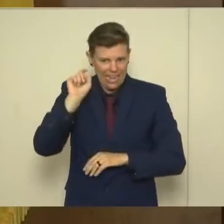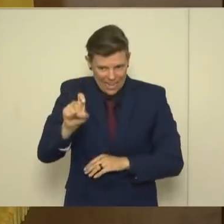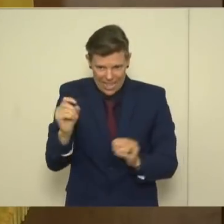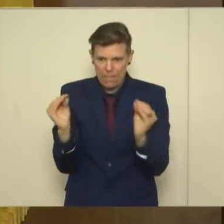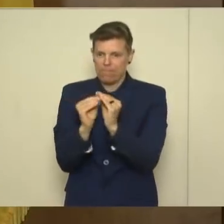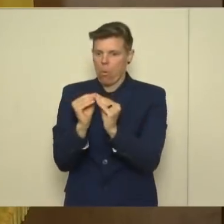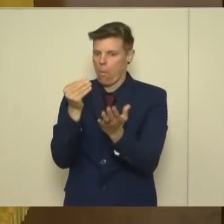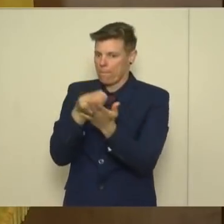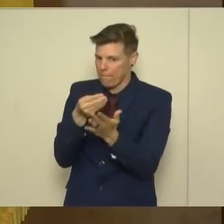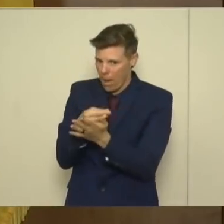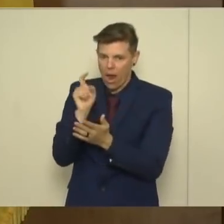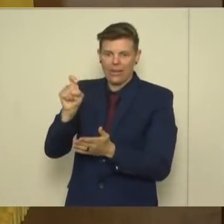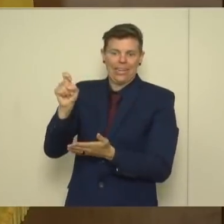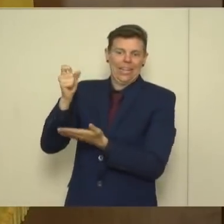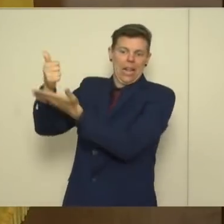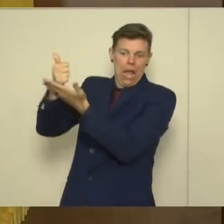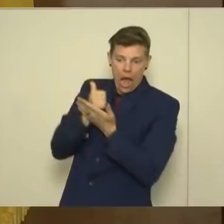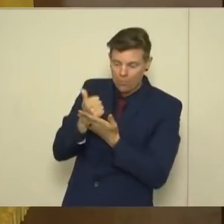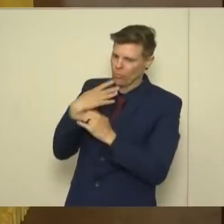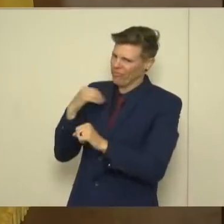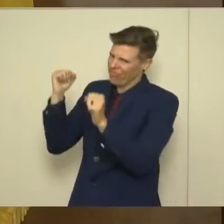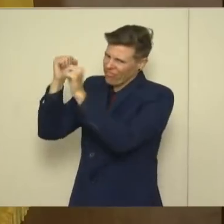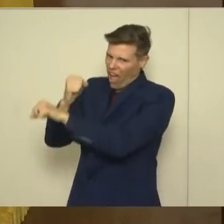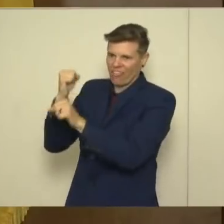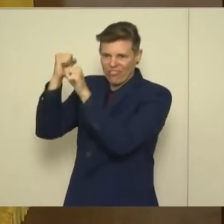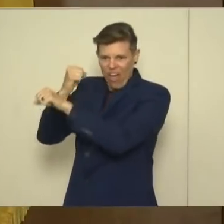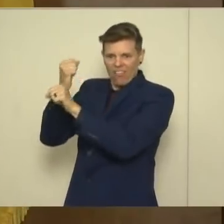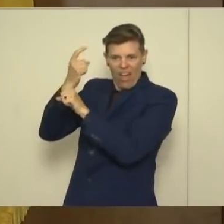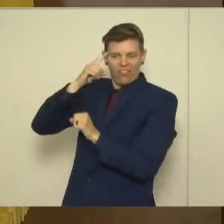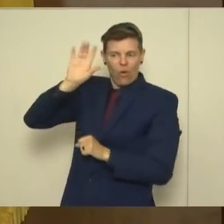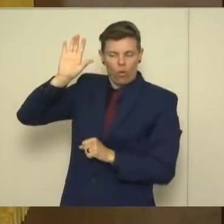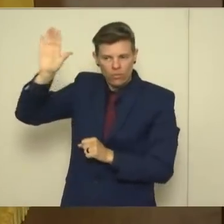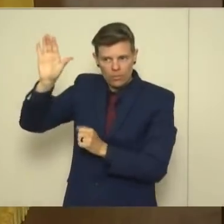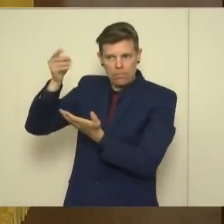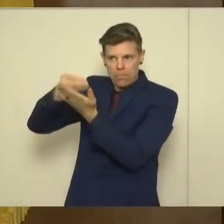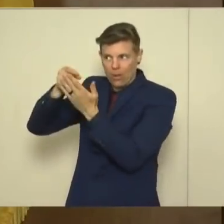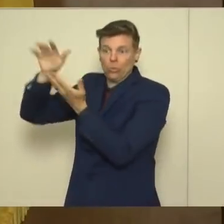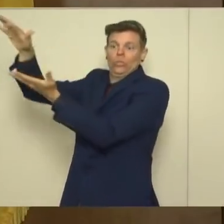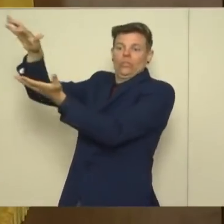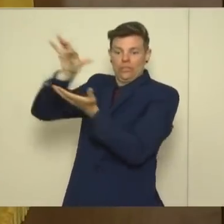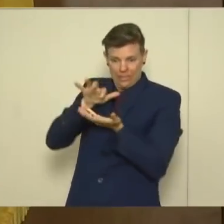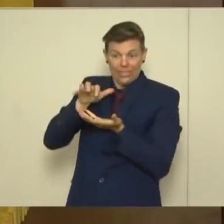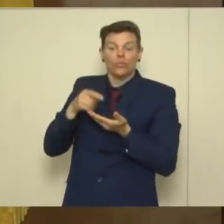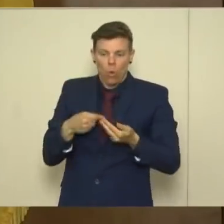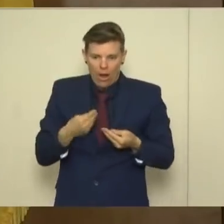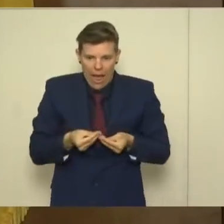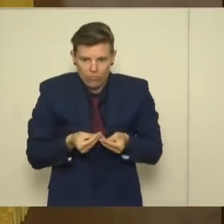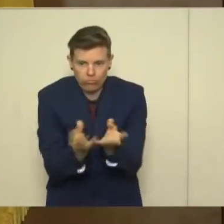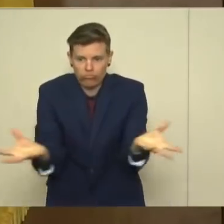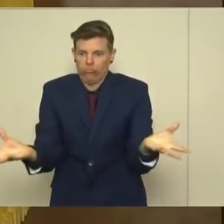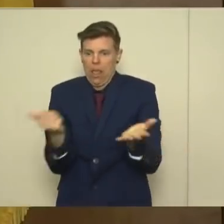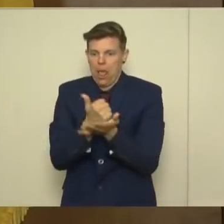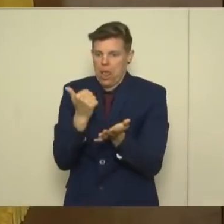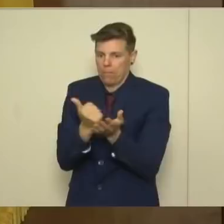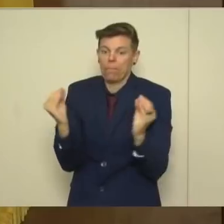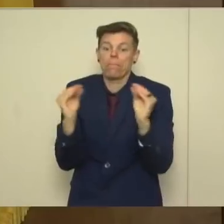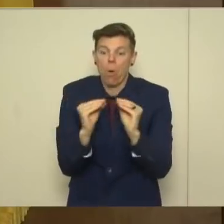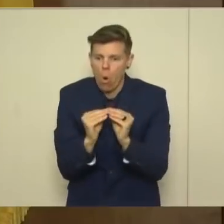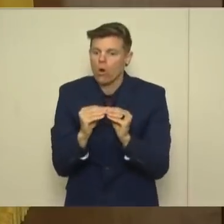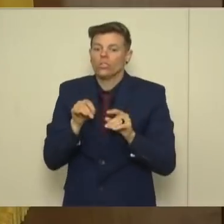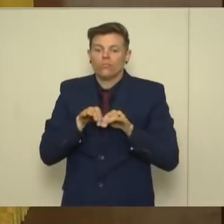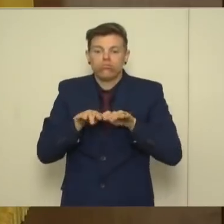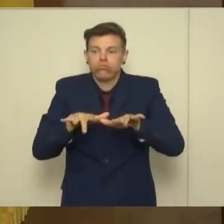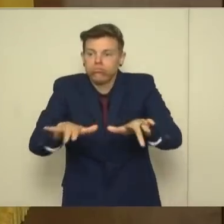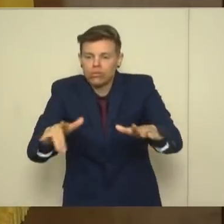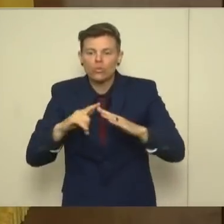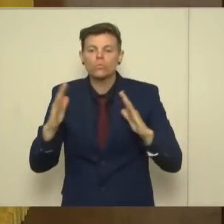state budgets and to our local government partners and into the hands of small businesses. But